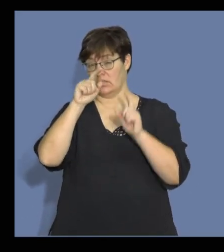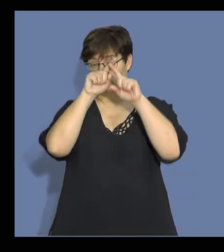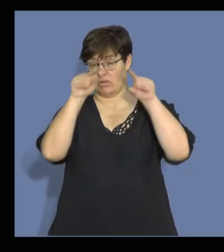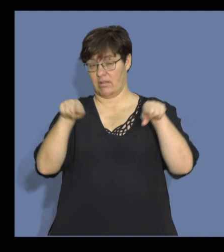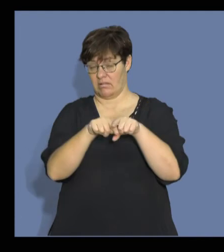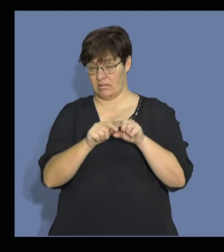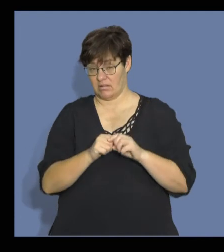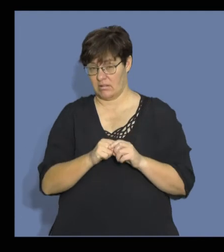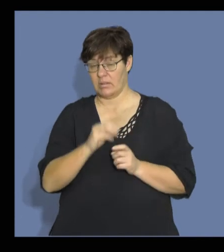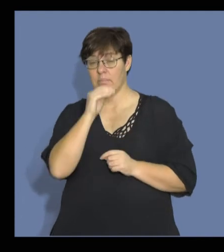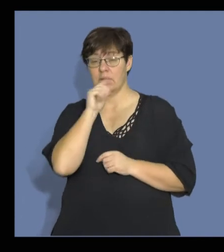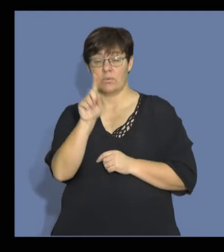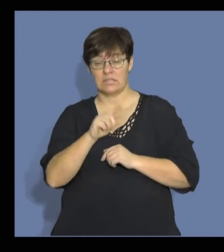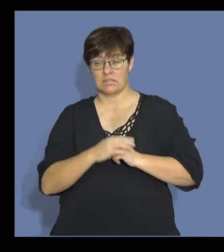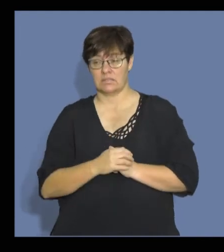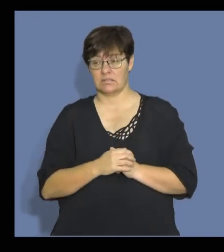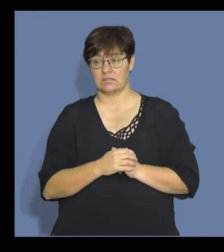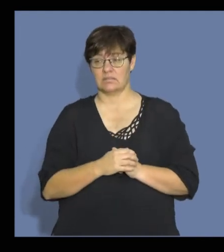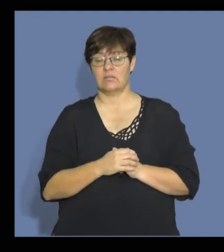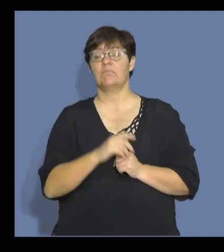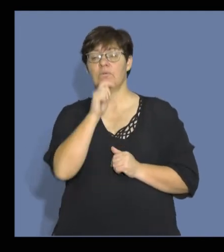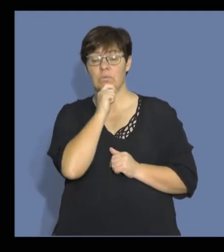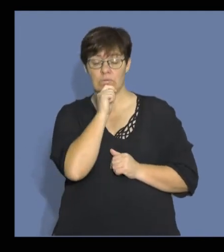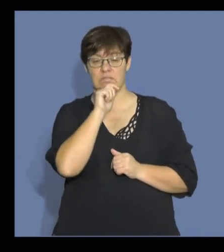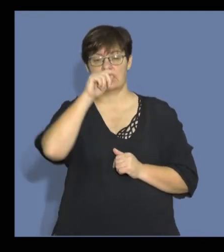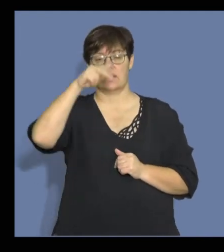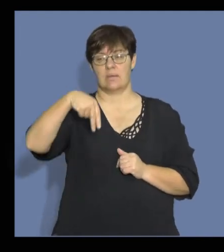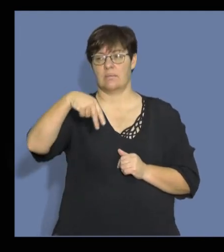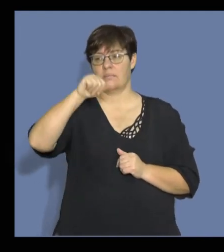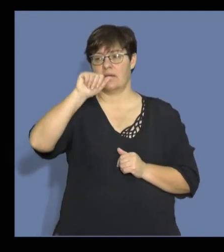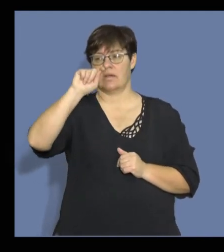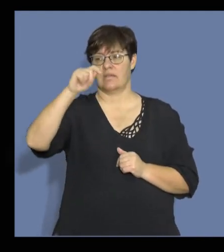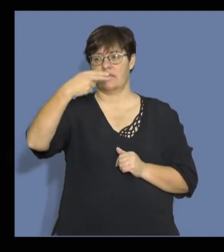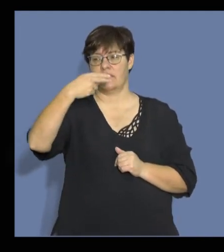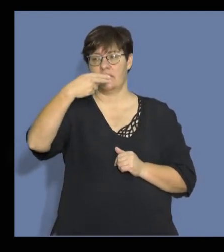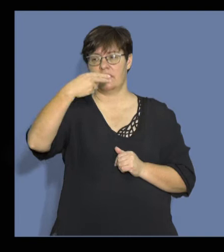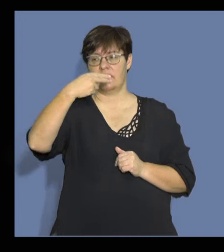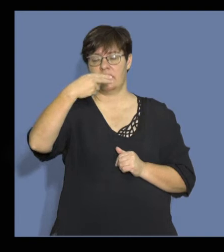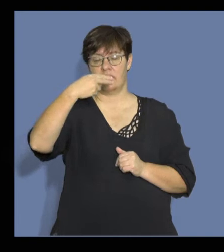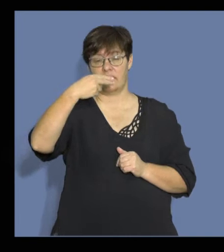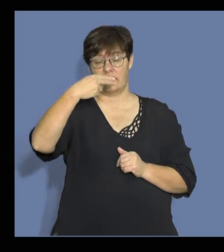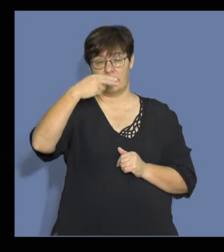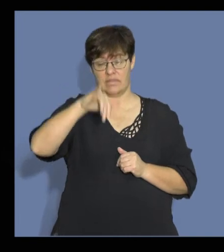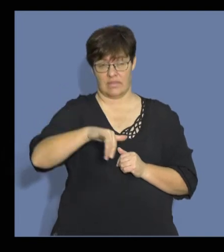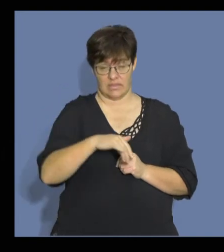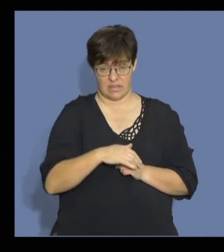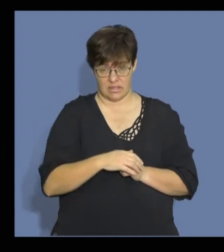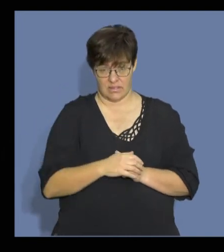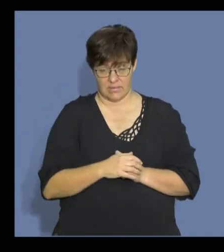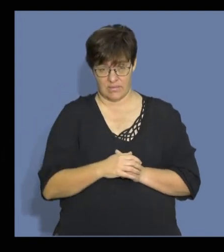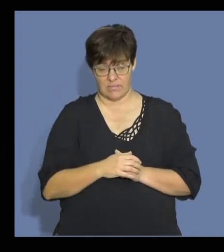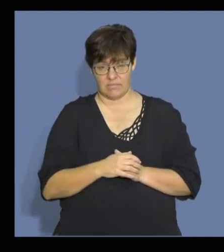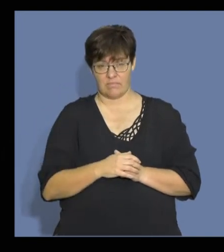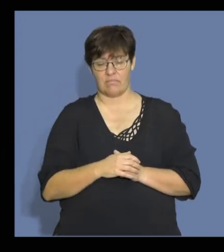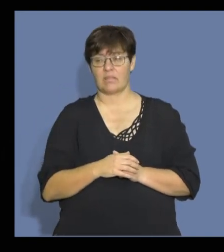means I can use Pythagoras. Right? So if it's a right-angled triangle, I can use